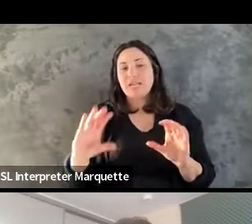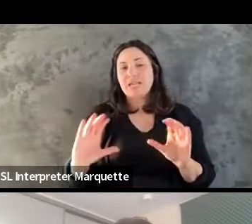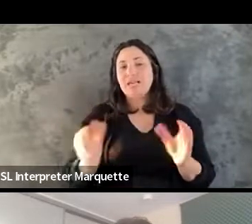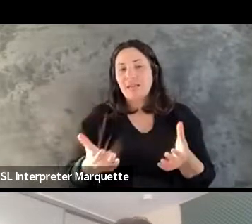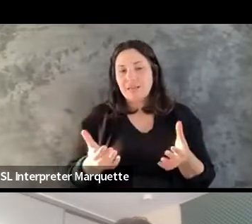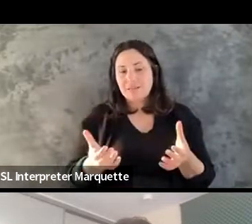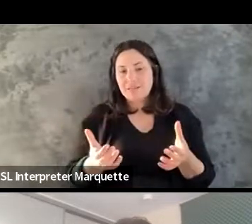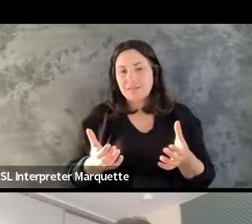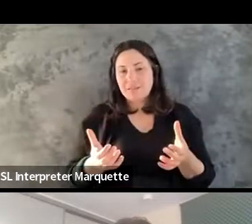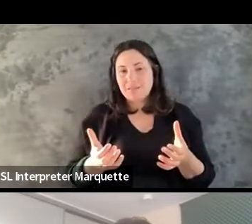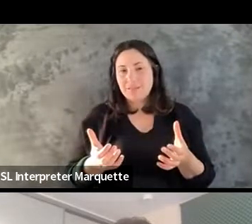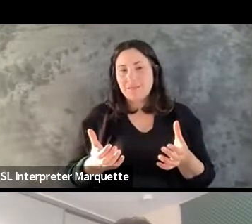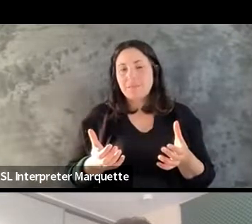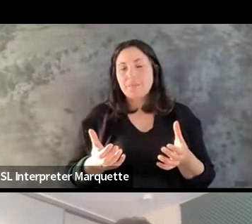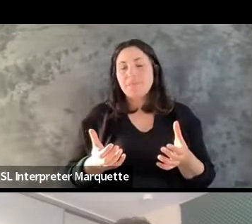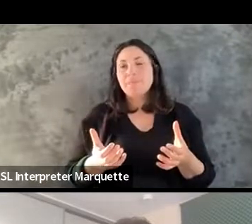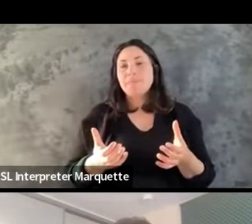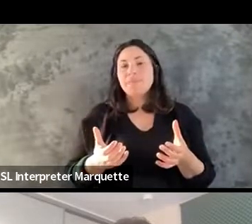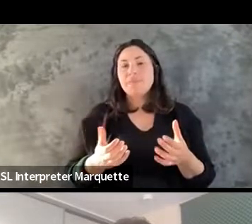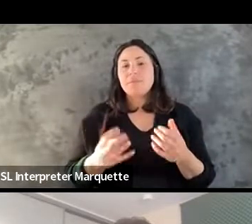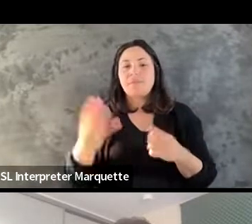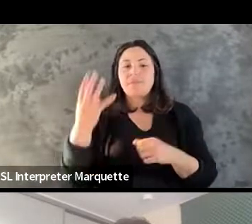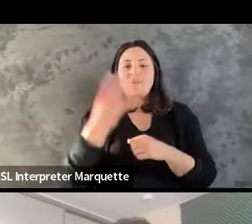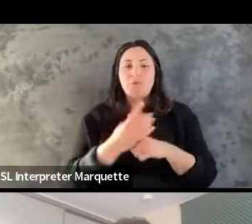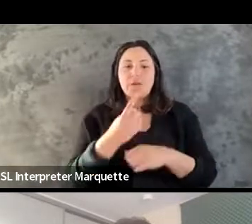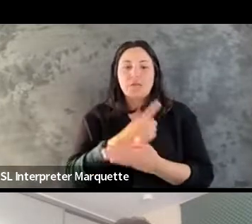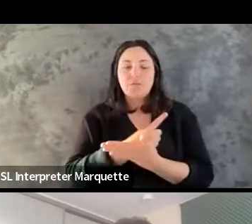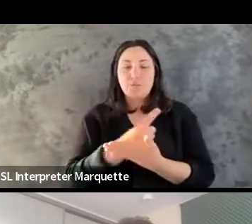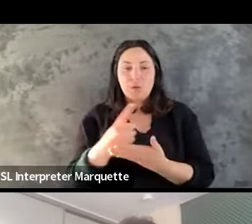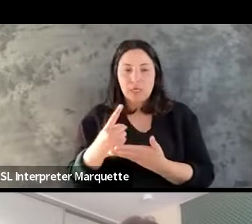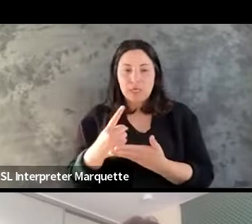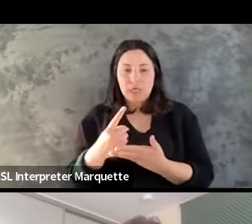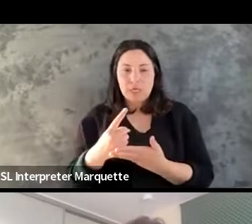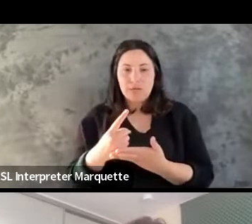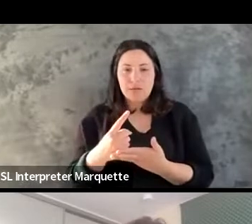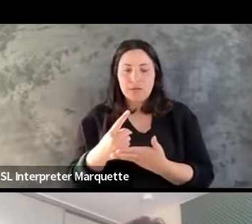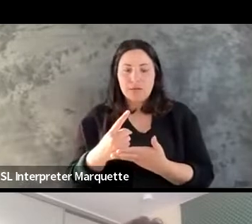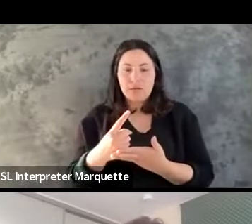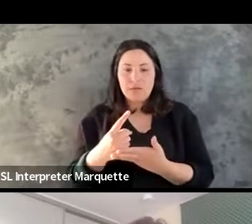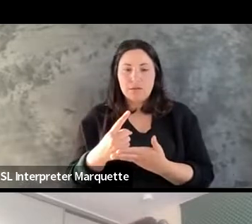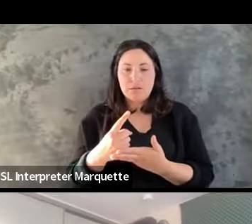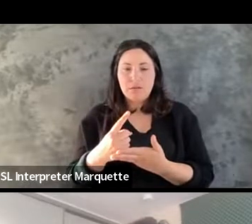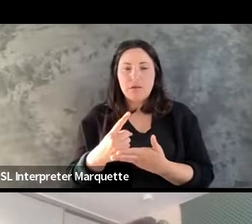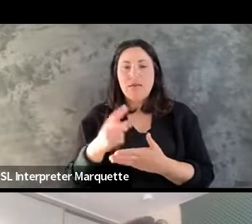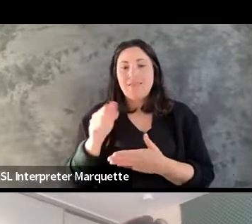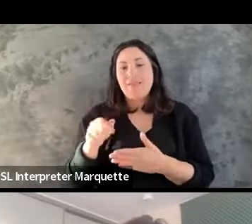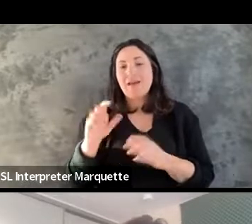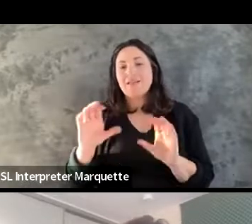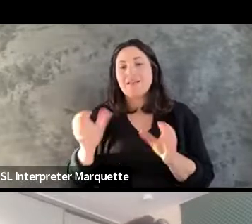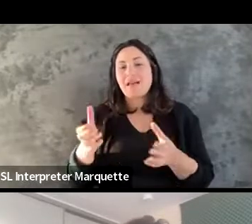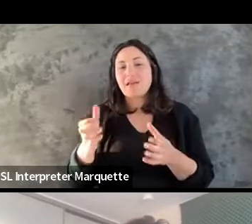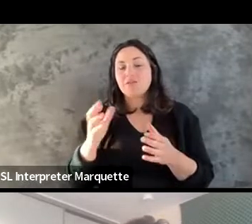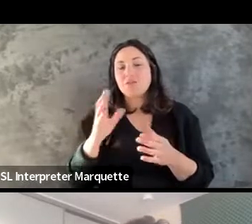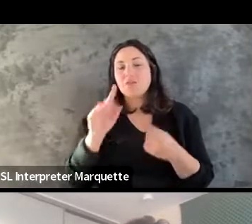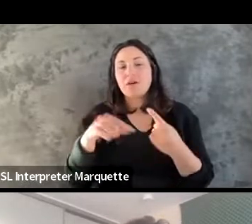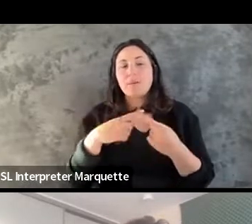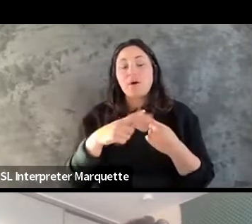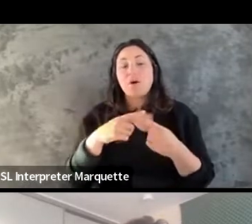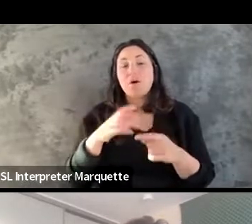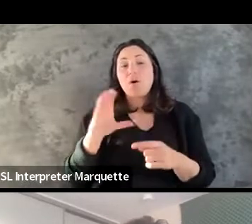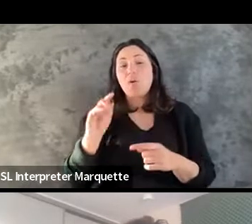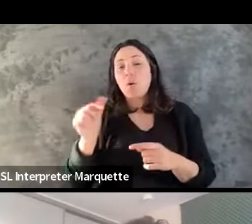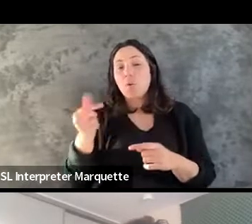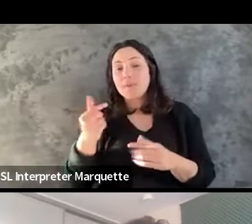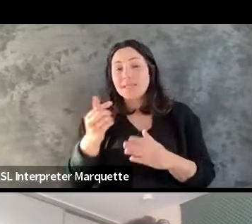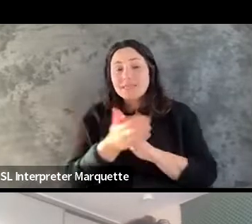will take place, 4 days a week, which will focus on coping skills. We'll focus